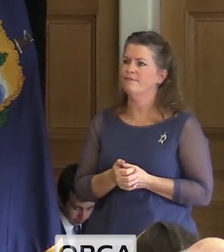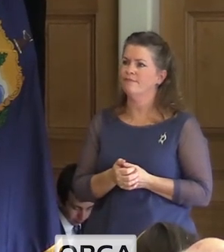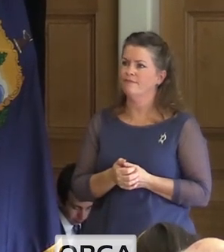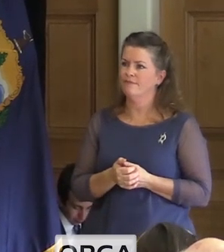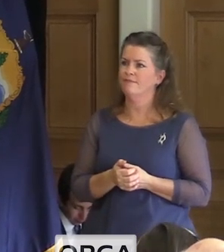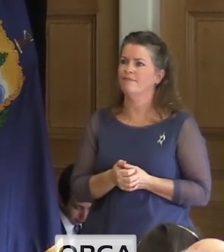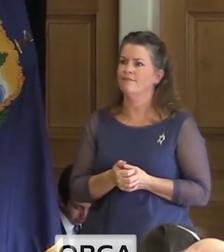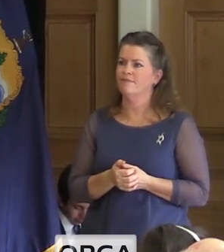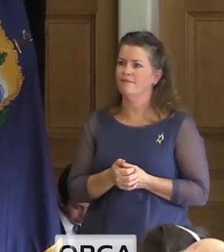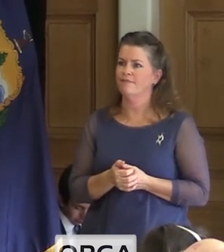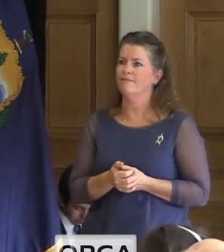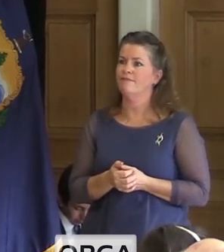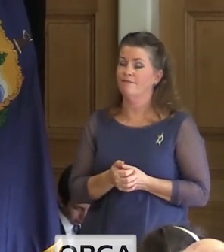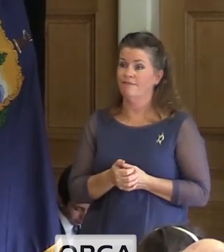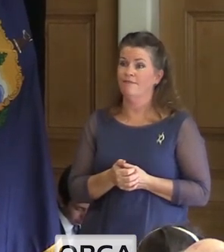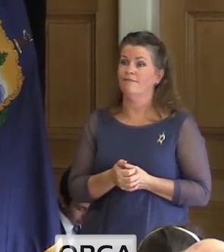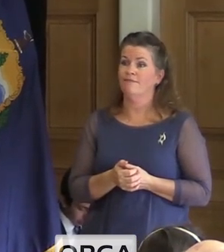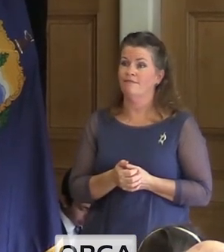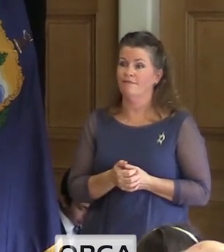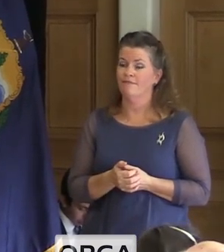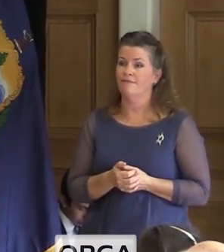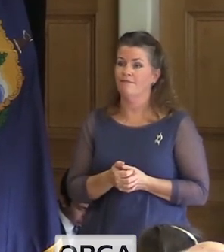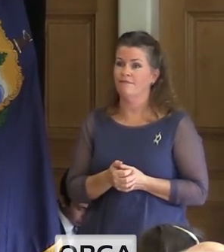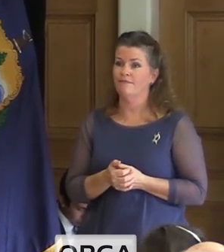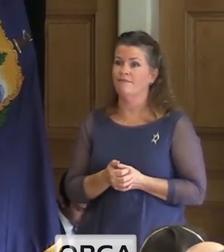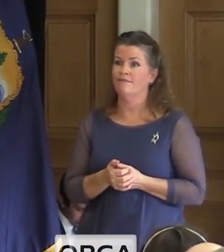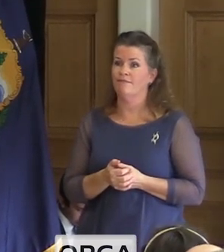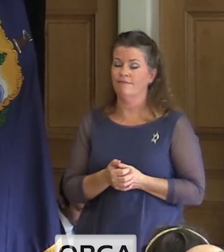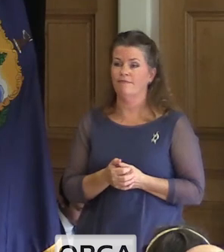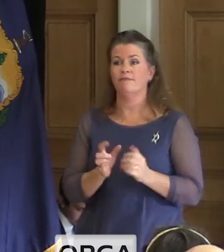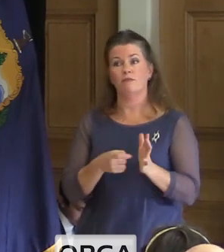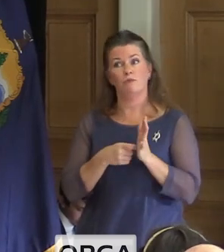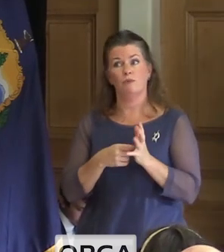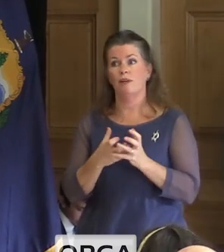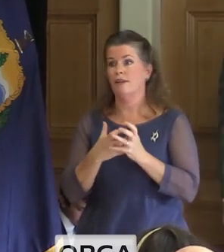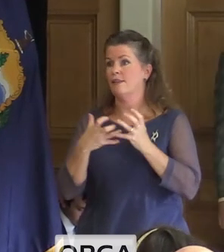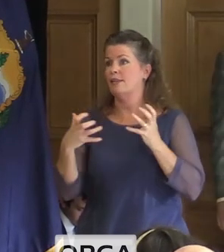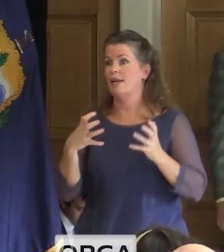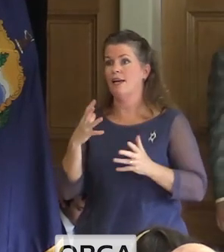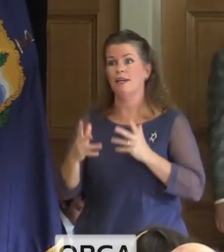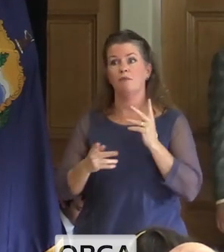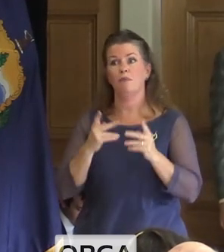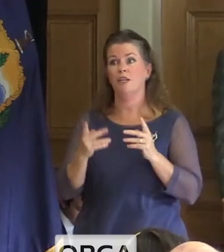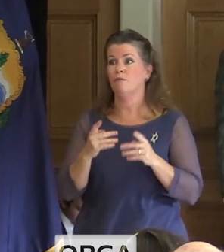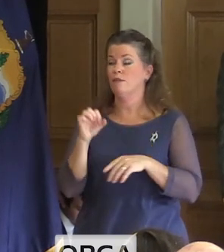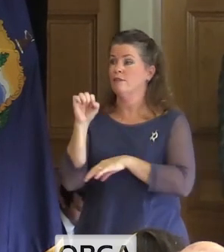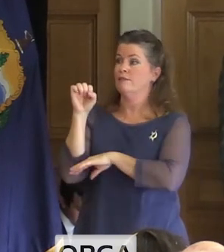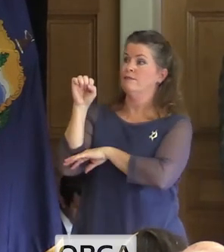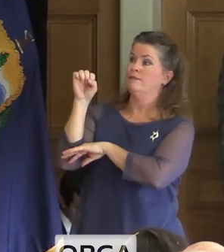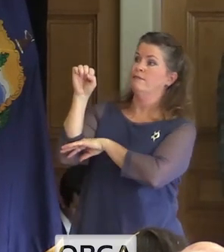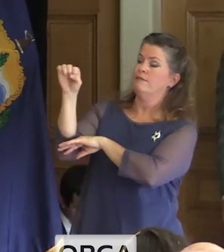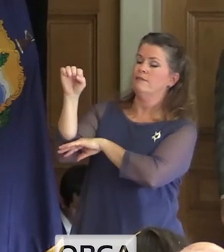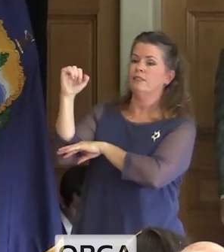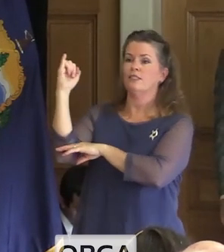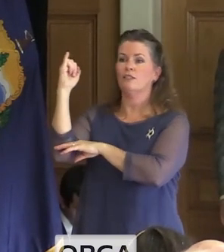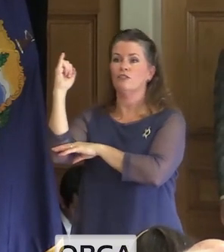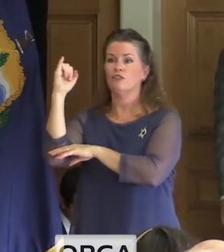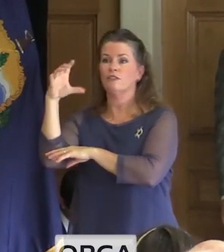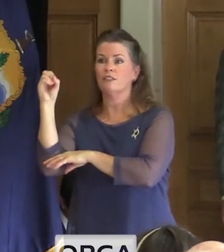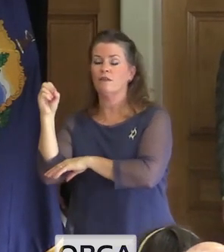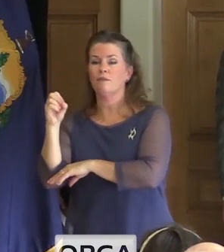So it's going to take a lot of work to take on the power of the insurance companies and the drug companies and Wall